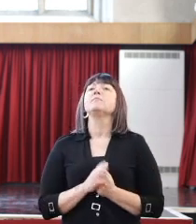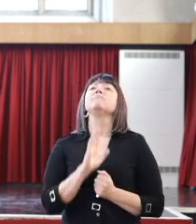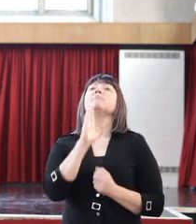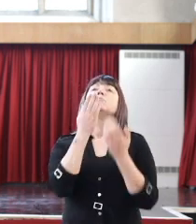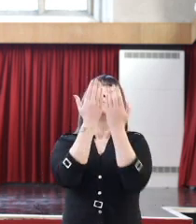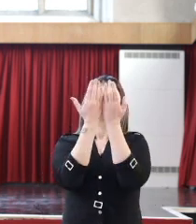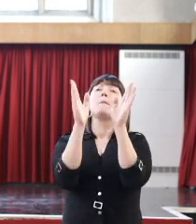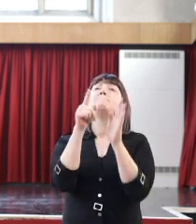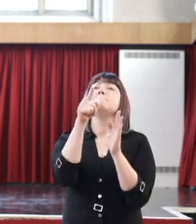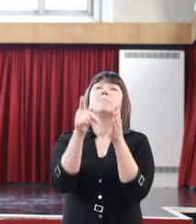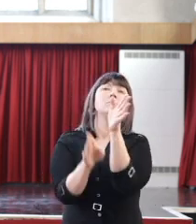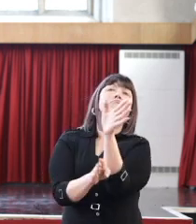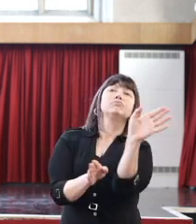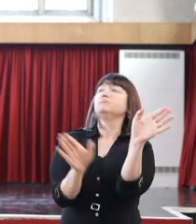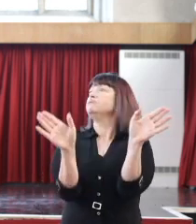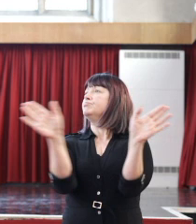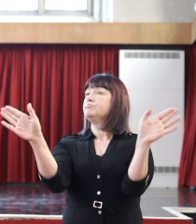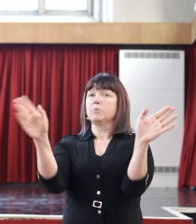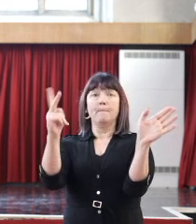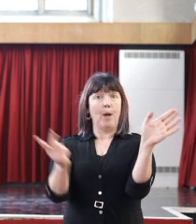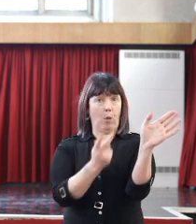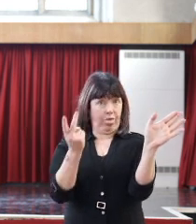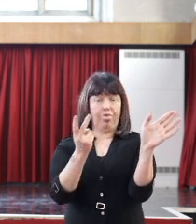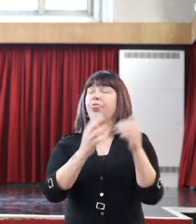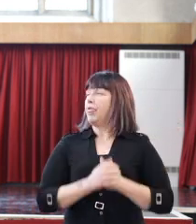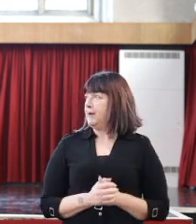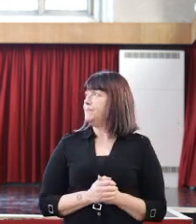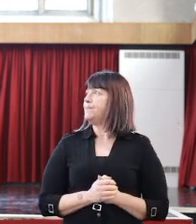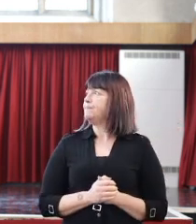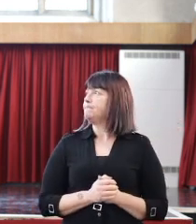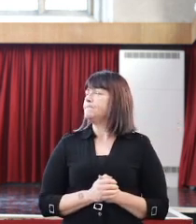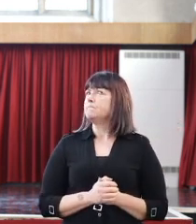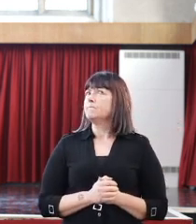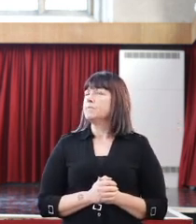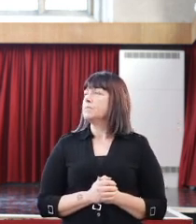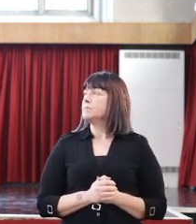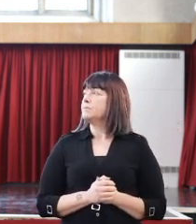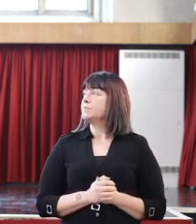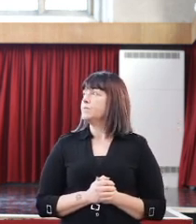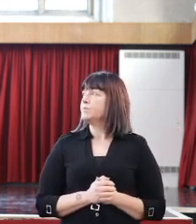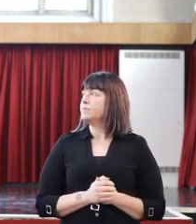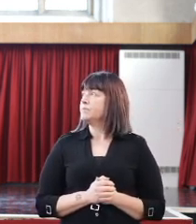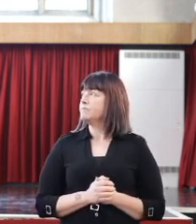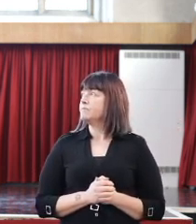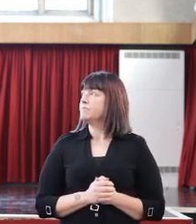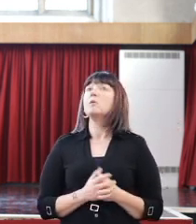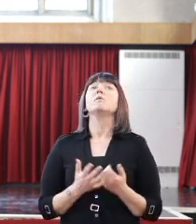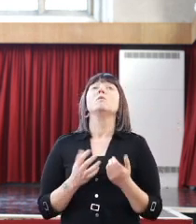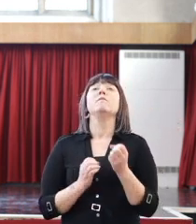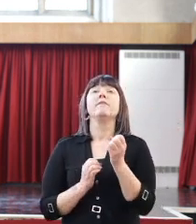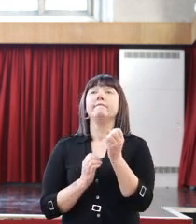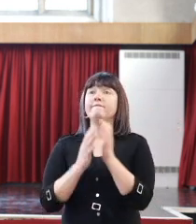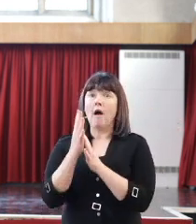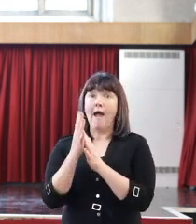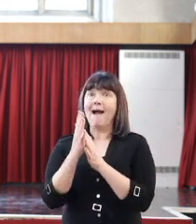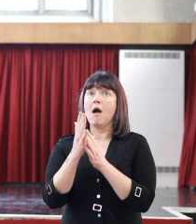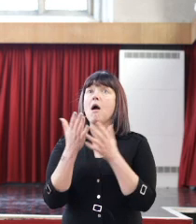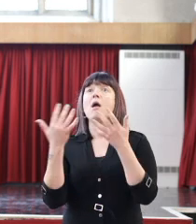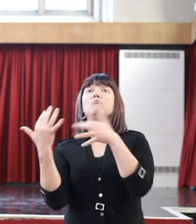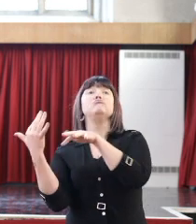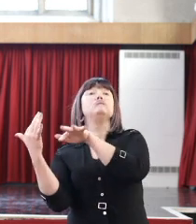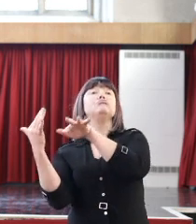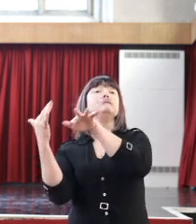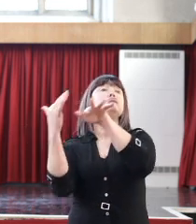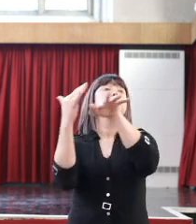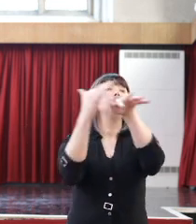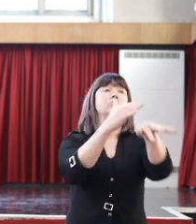right outside, and the assembly point, I've been told, is by the bollards out on the front court.